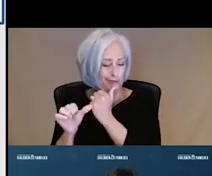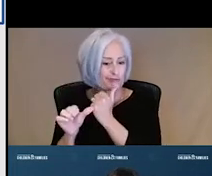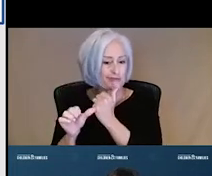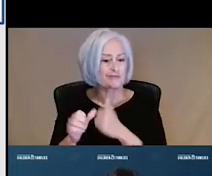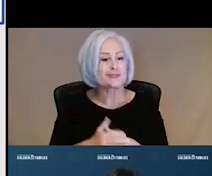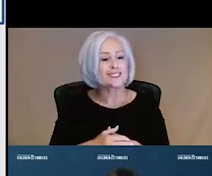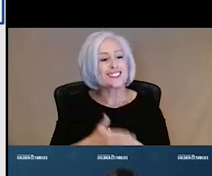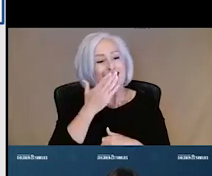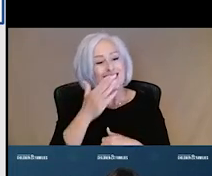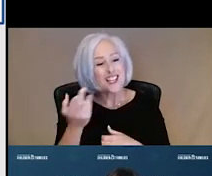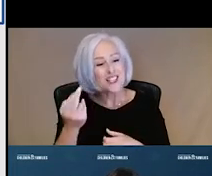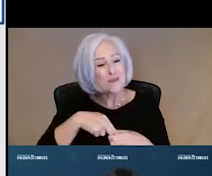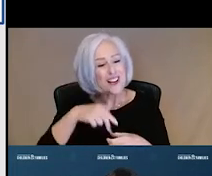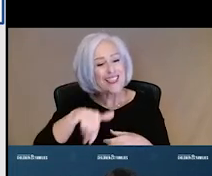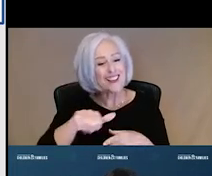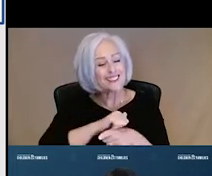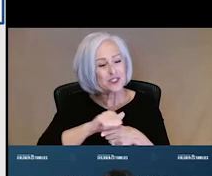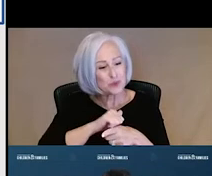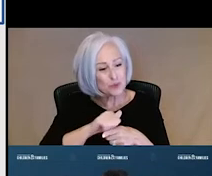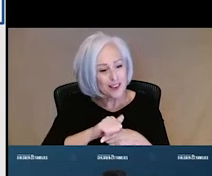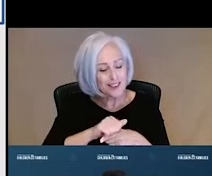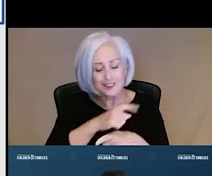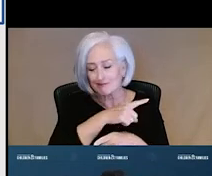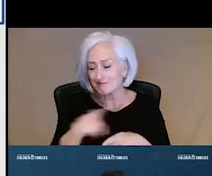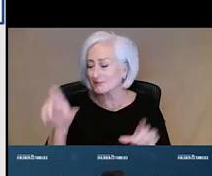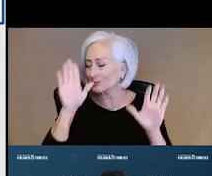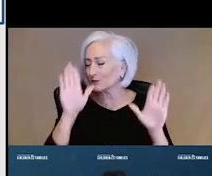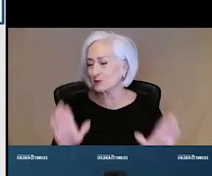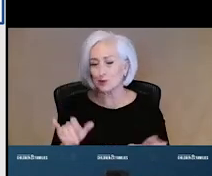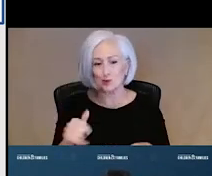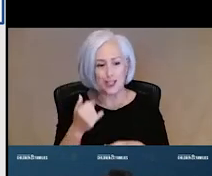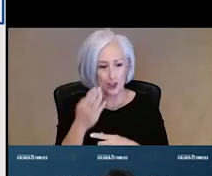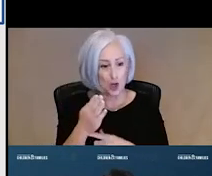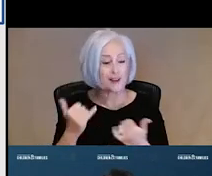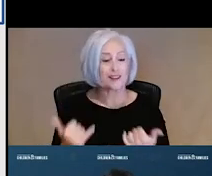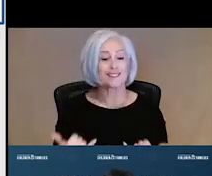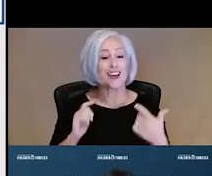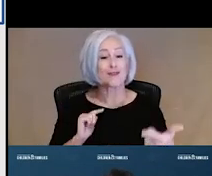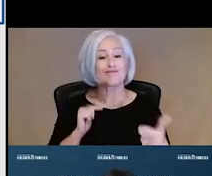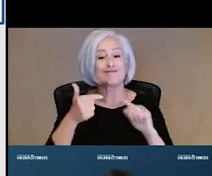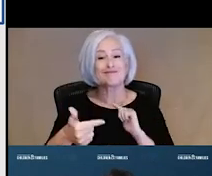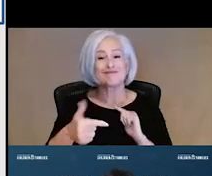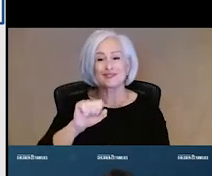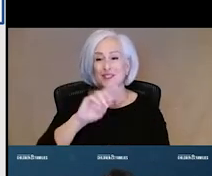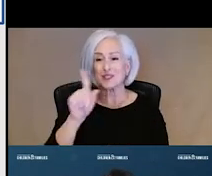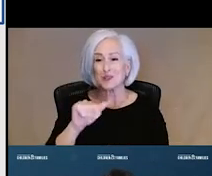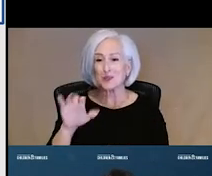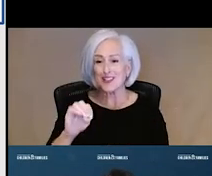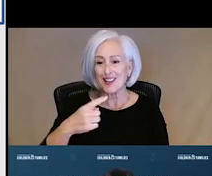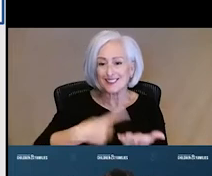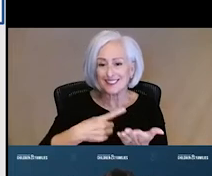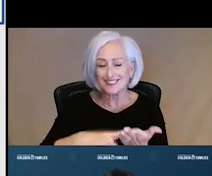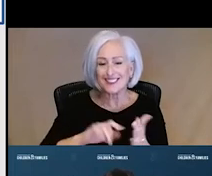for participating in this exercise. Everyone did excellent. Now I'm passing it back to Suzanne to discuss options for reimbursing indirect